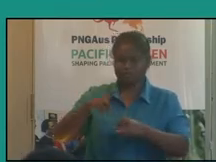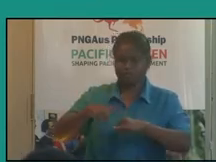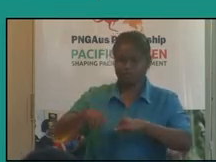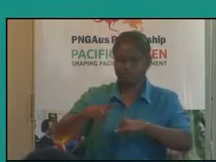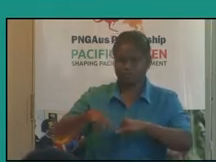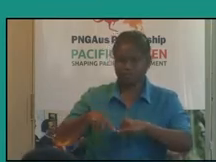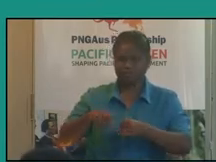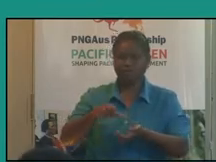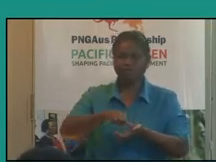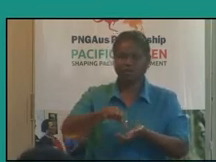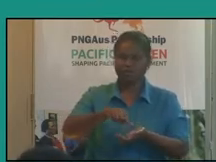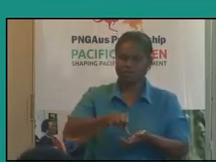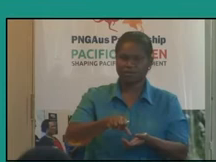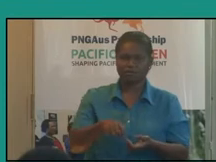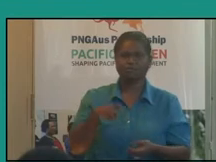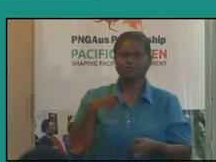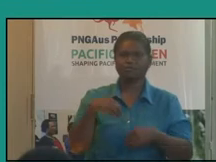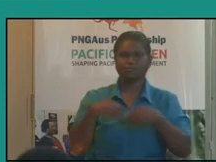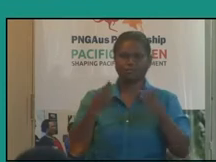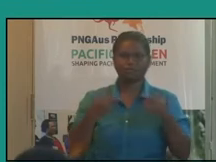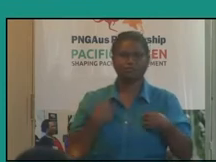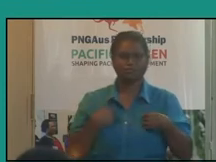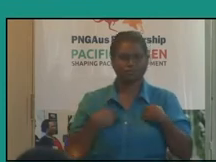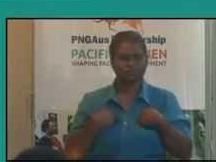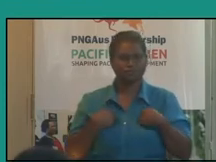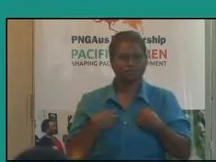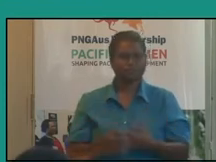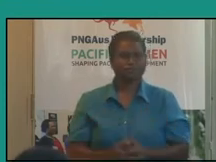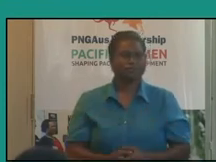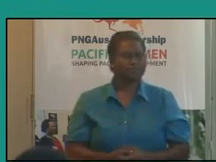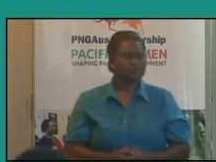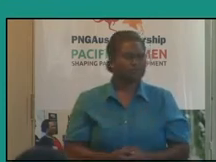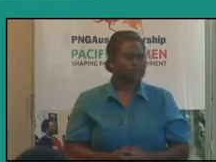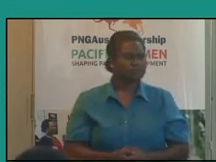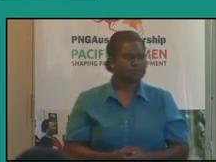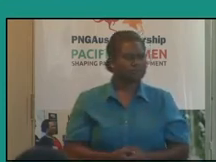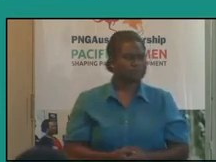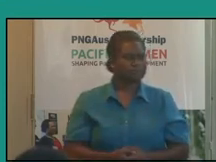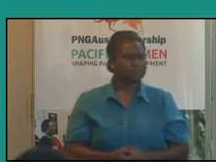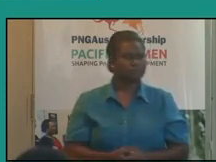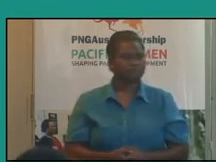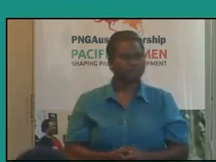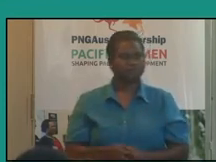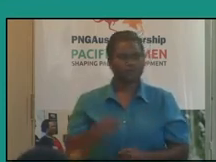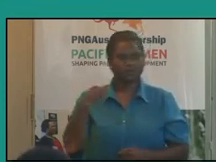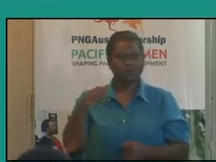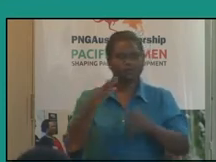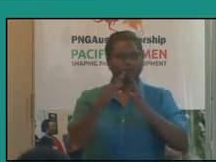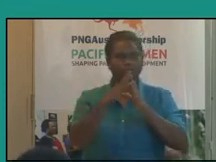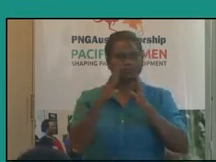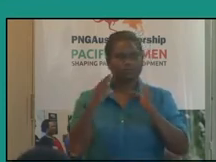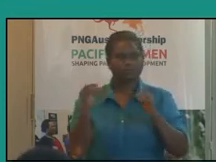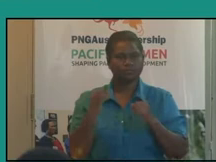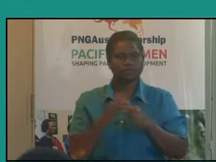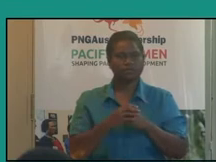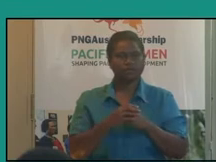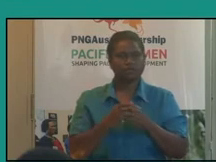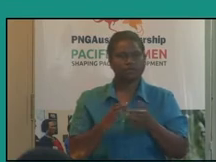the level playing field in Papua New Guinea elections. And I think the